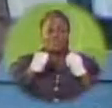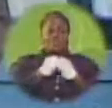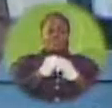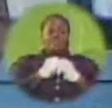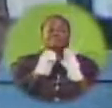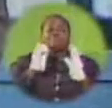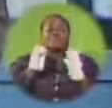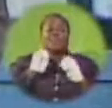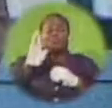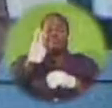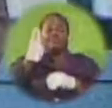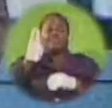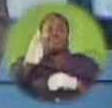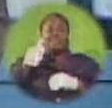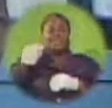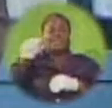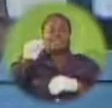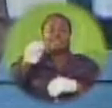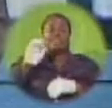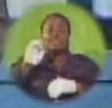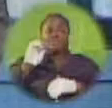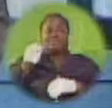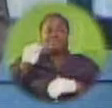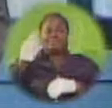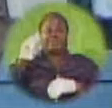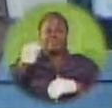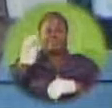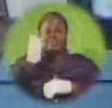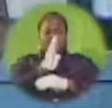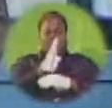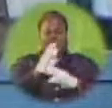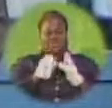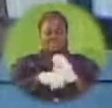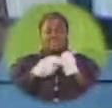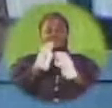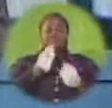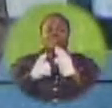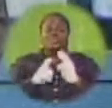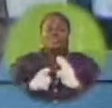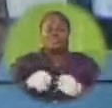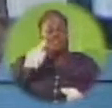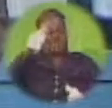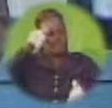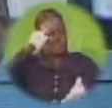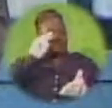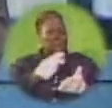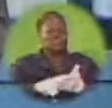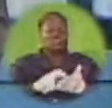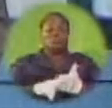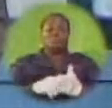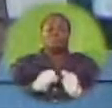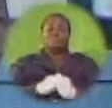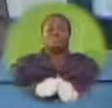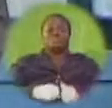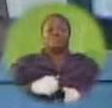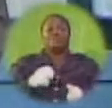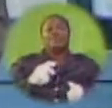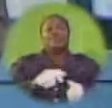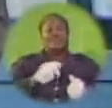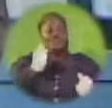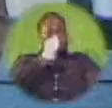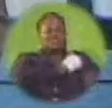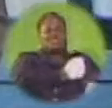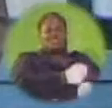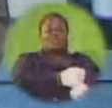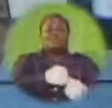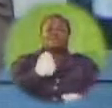Caribbean and Canadian business representatives in order to identify new opportunities to further strengthen private